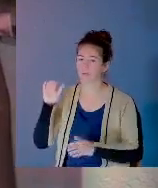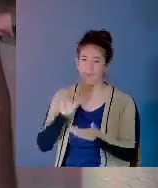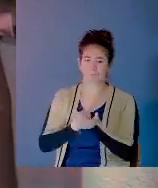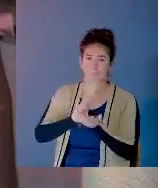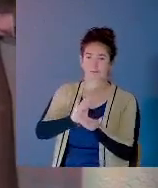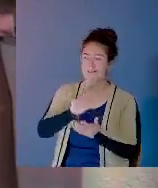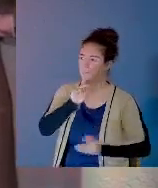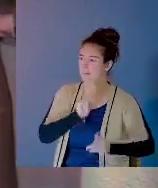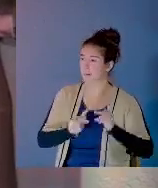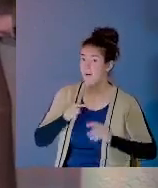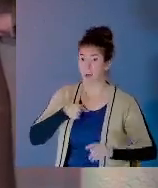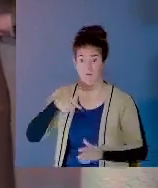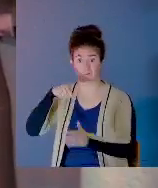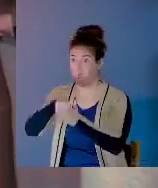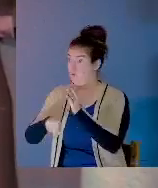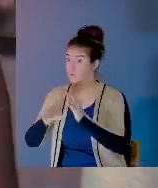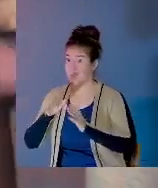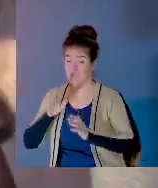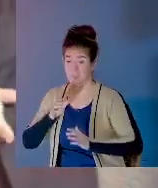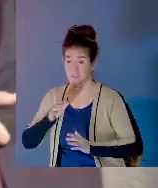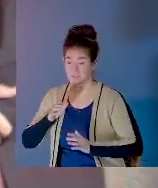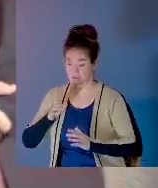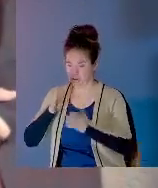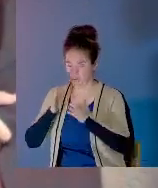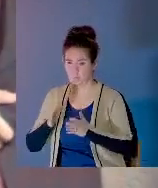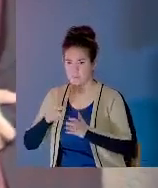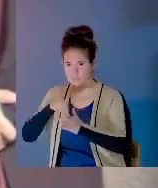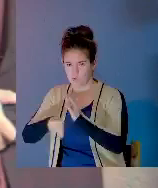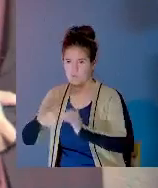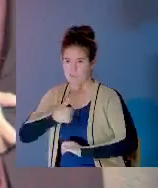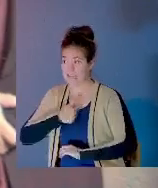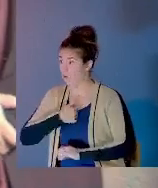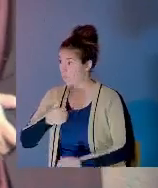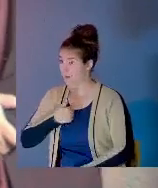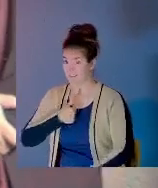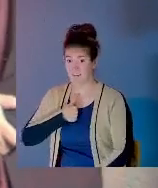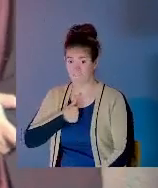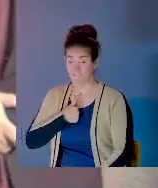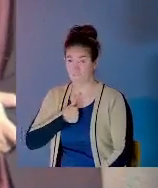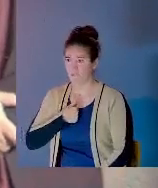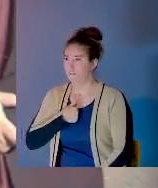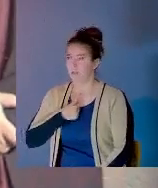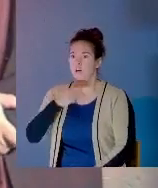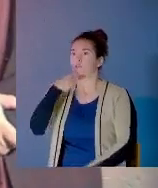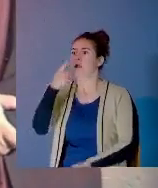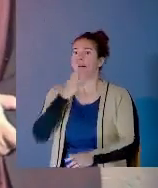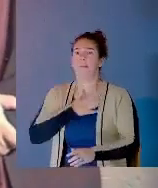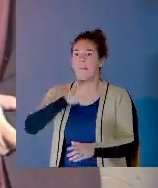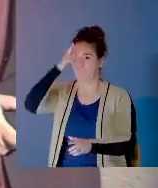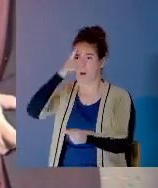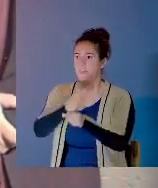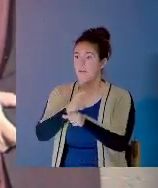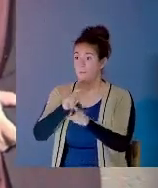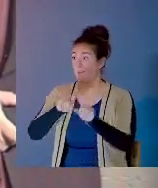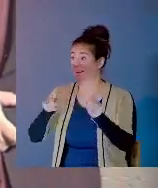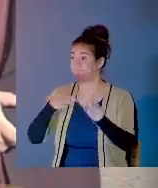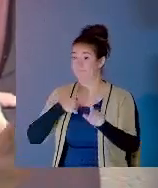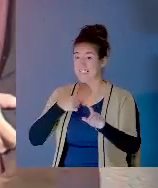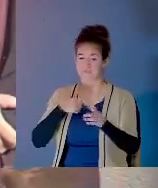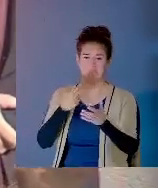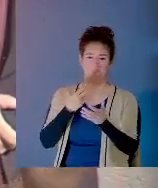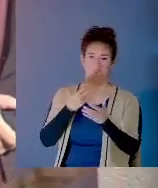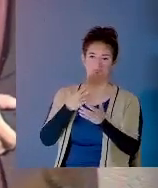I tried to kill myself. I really gave it a try. Don't tell my brother in the back, but I even quit the Air Force.